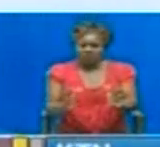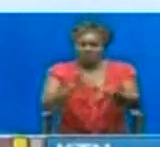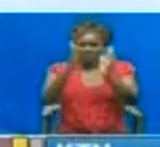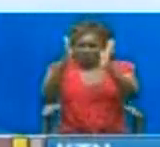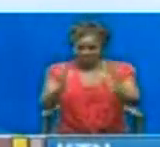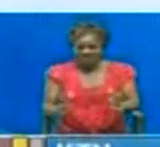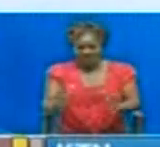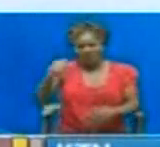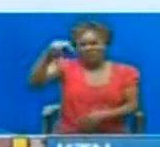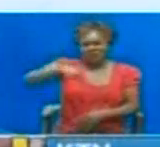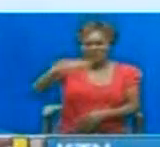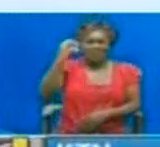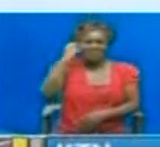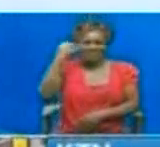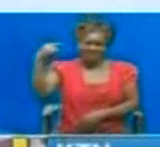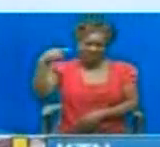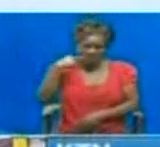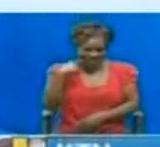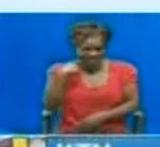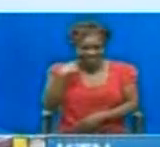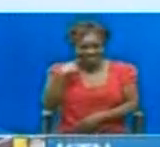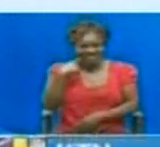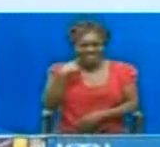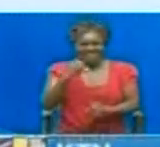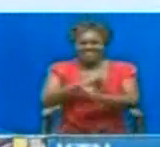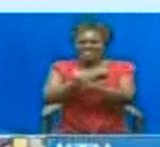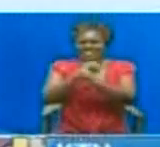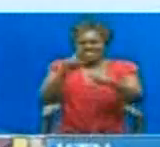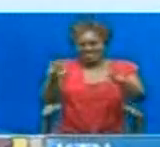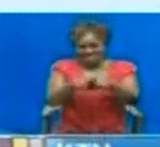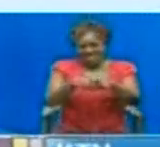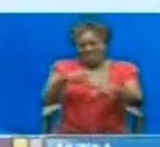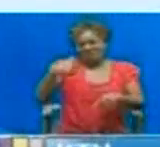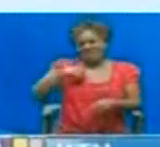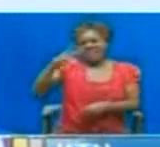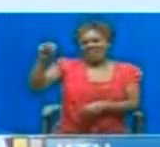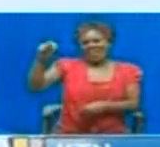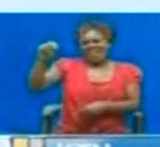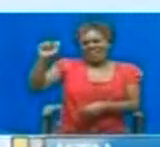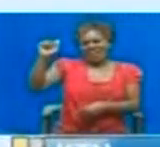sign language interpreter was Maresha Owiti. Clearly, it's the end of the night. And I'm Nancy